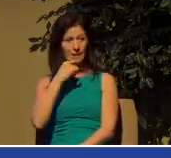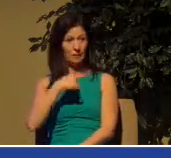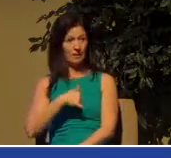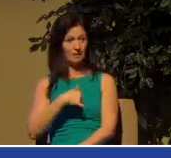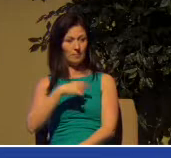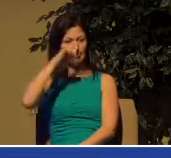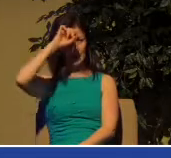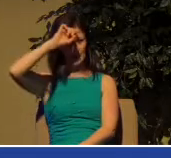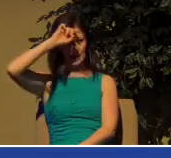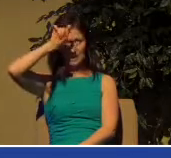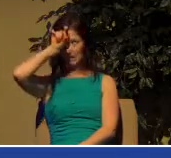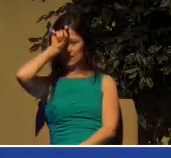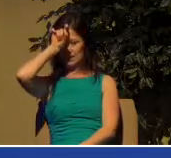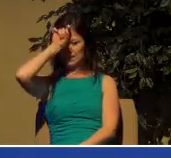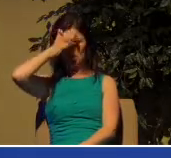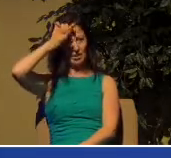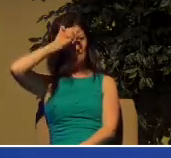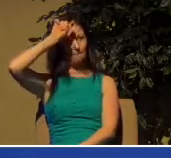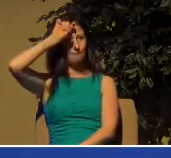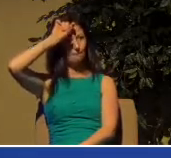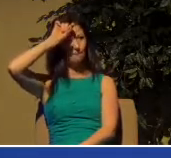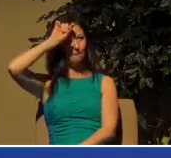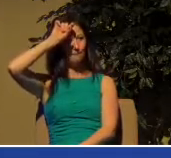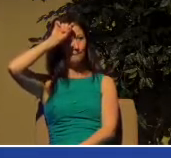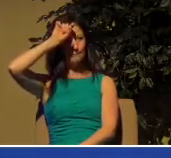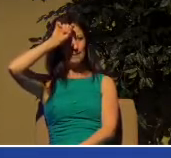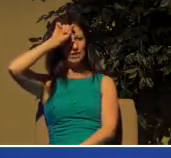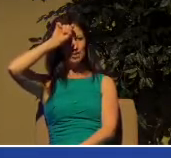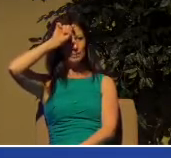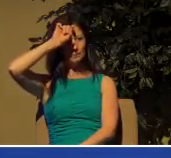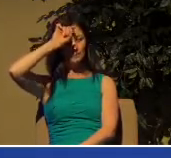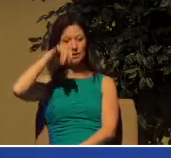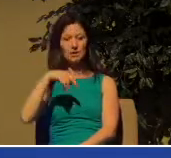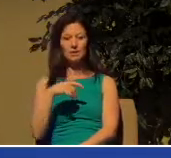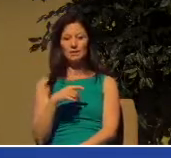two Christian churches destroyed